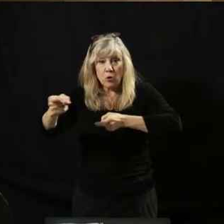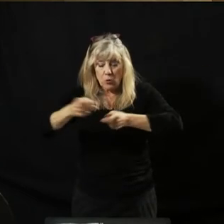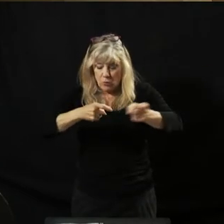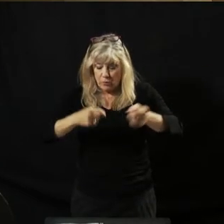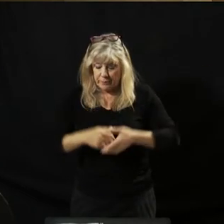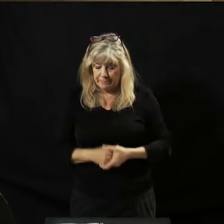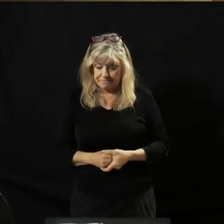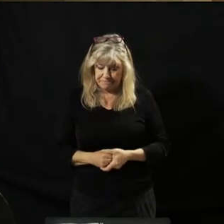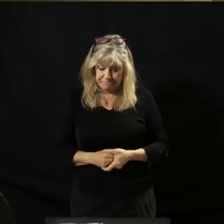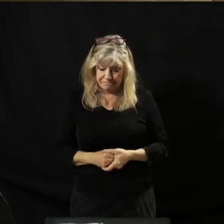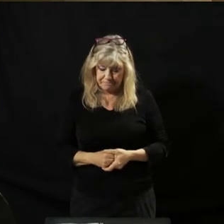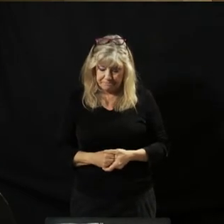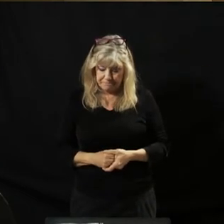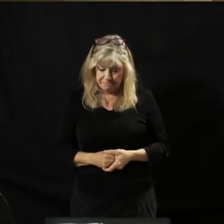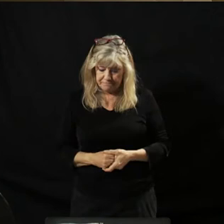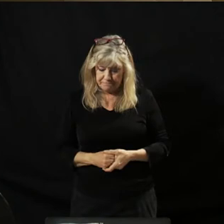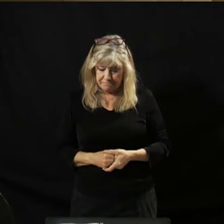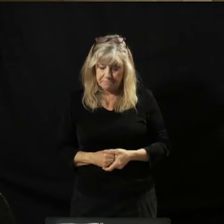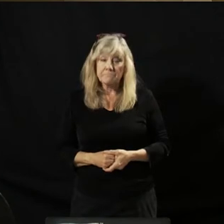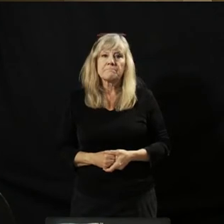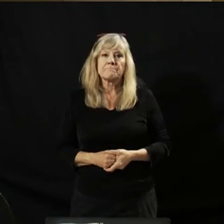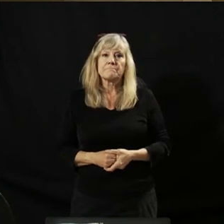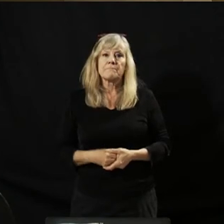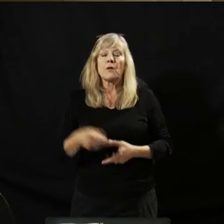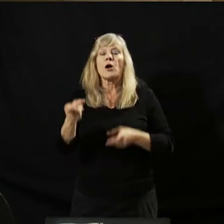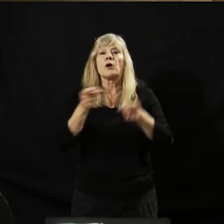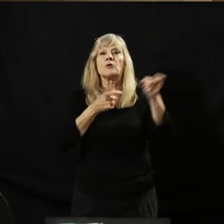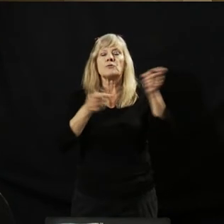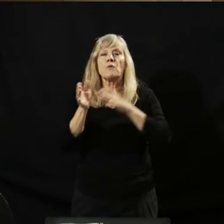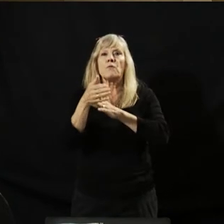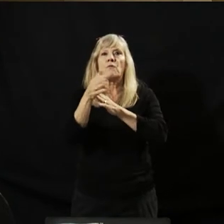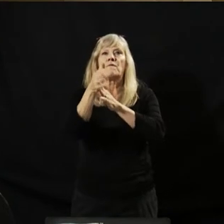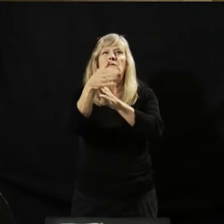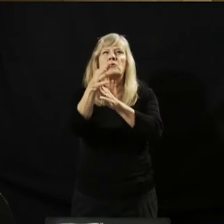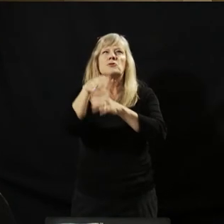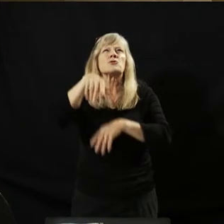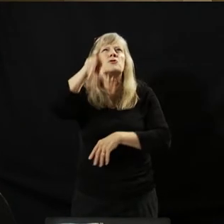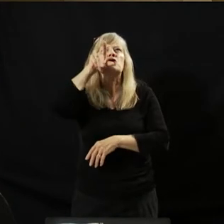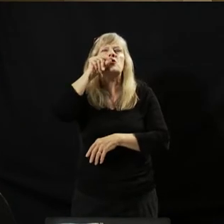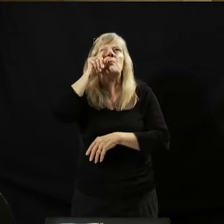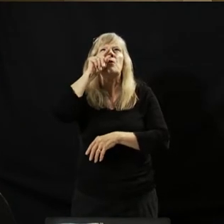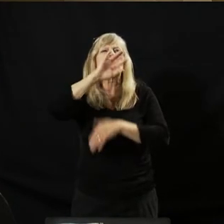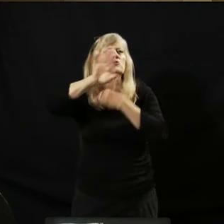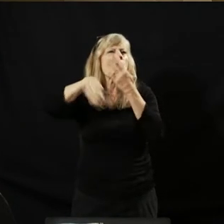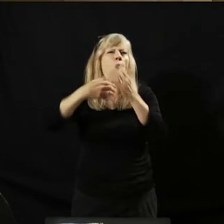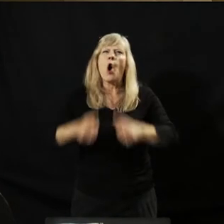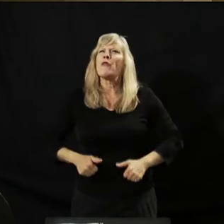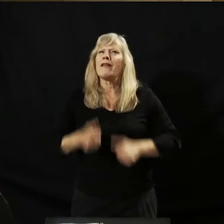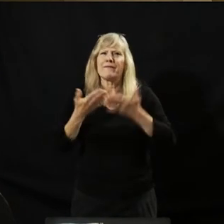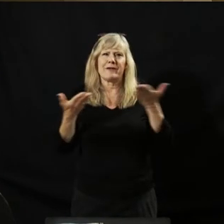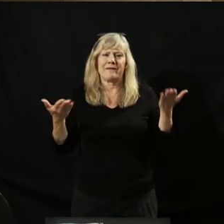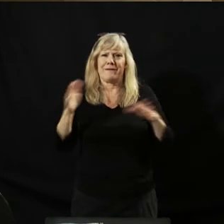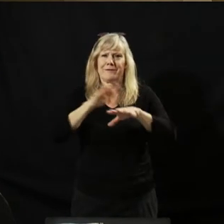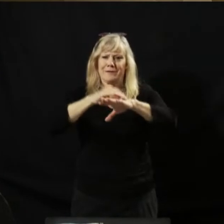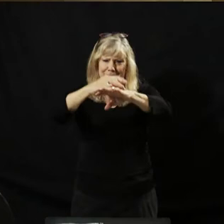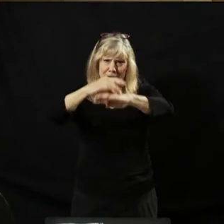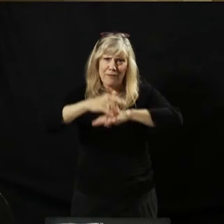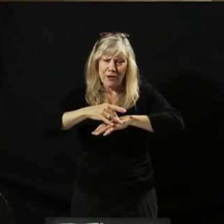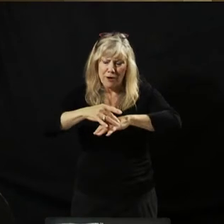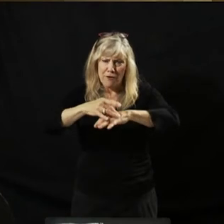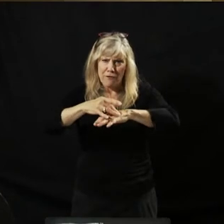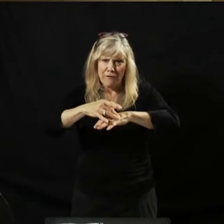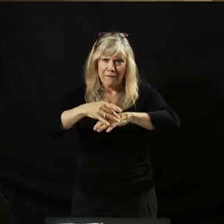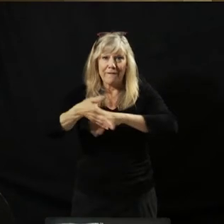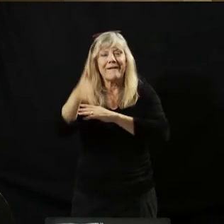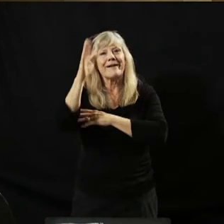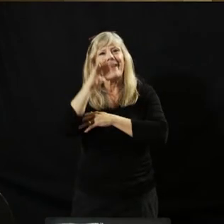Have dominion over the fish of the sea, the birds of the air, and all the living things that move on the earth." God